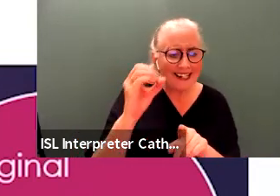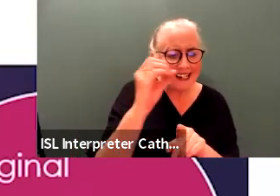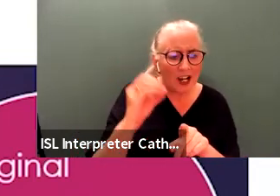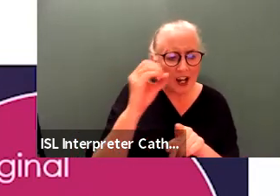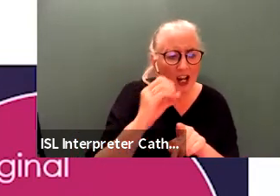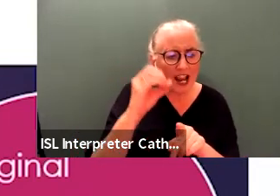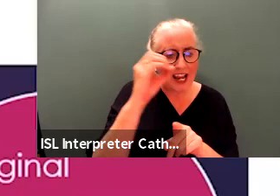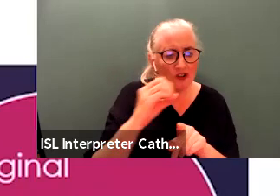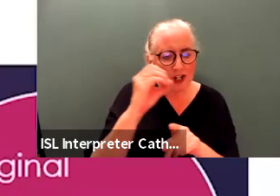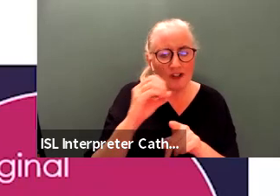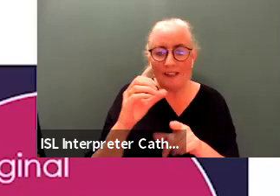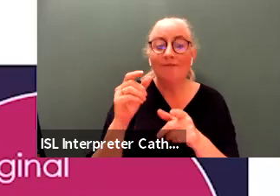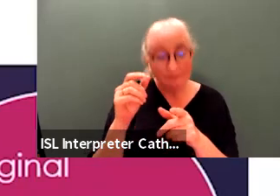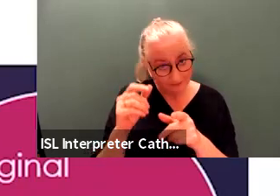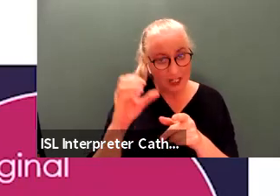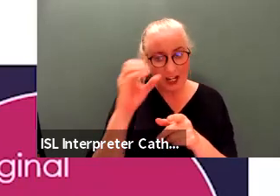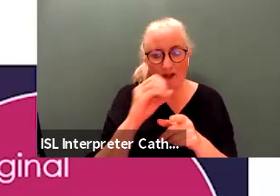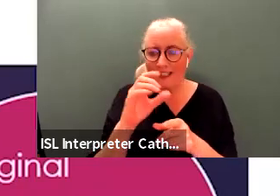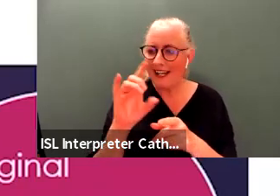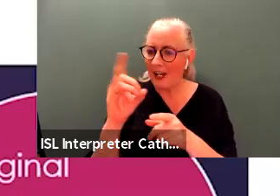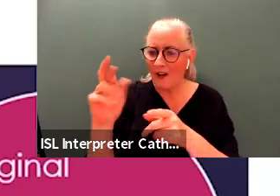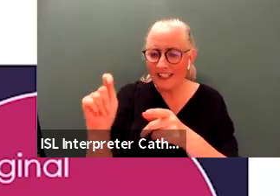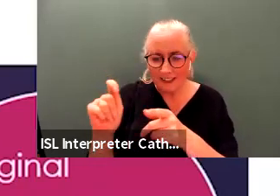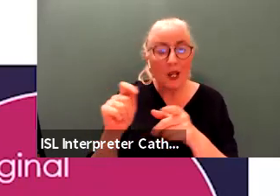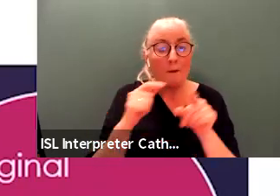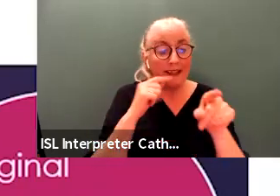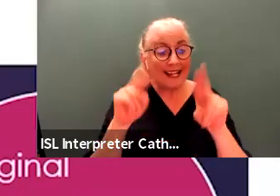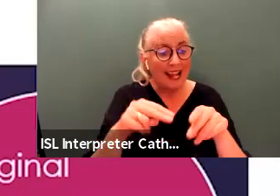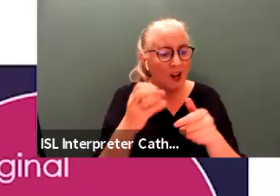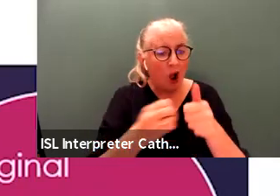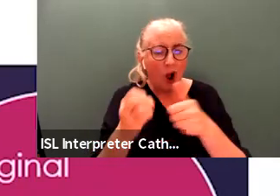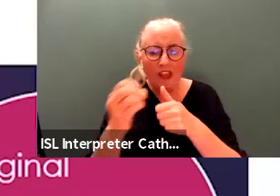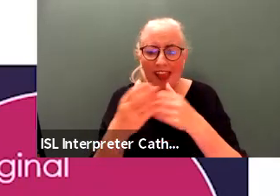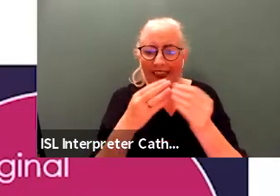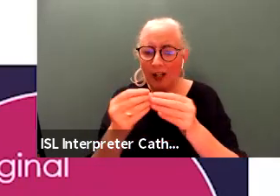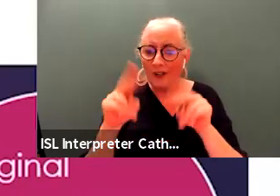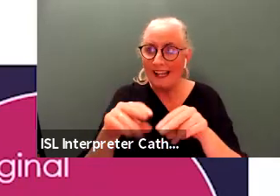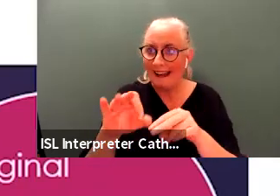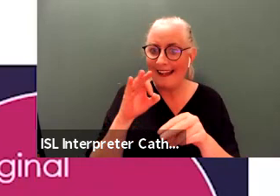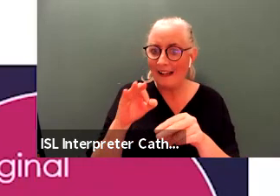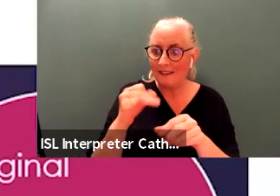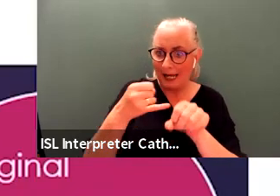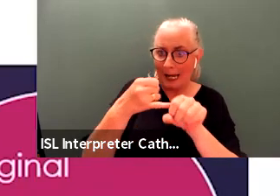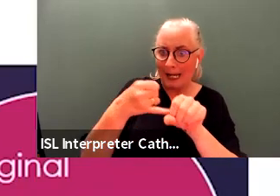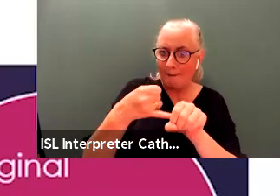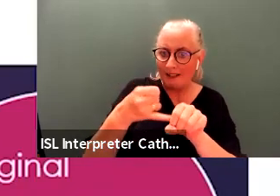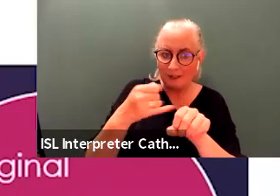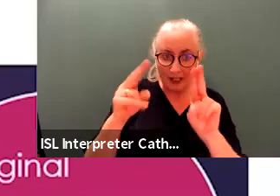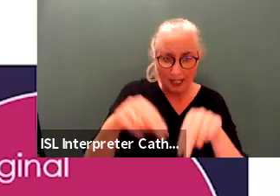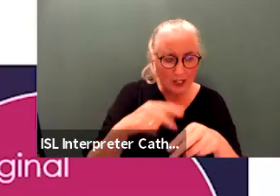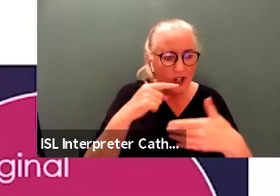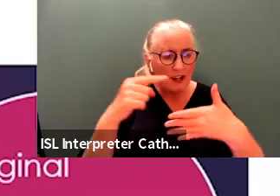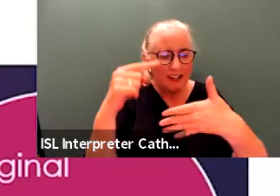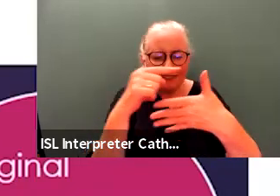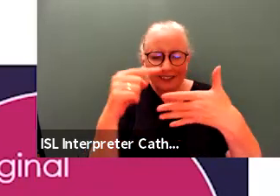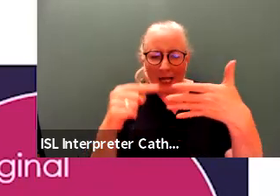are vaginal moisturizers that may help as well. And these are something that you can get over the counter at a pharmacy. These are all tips